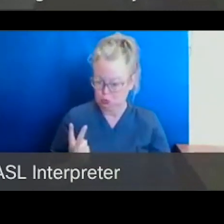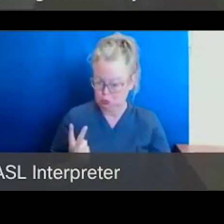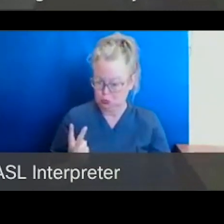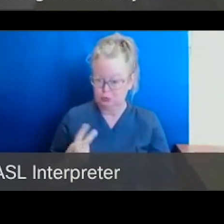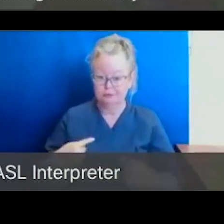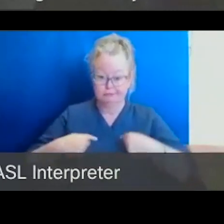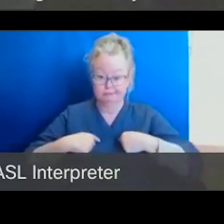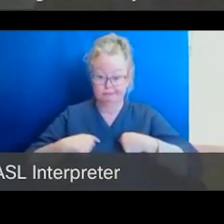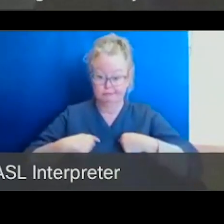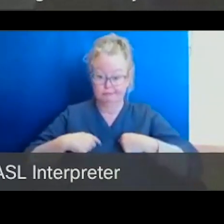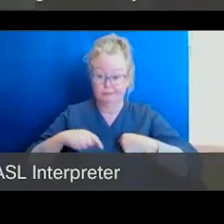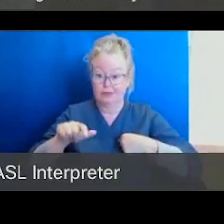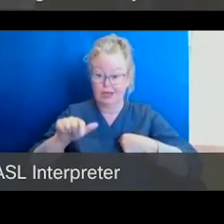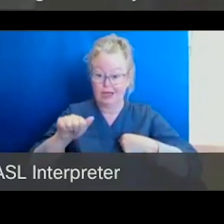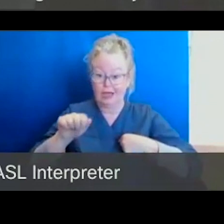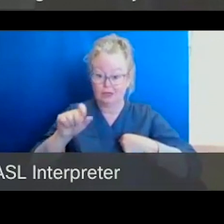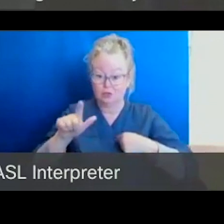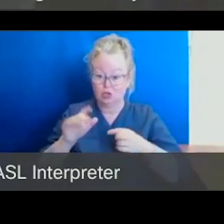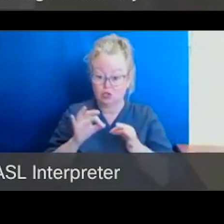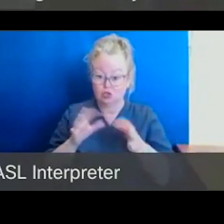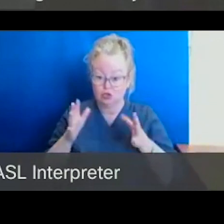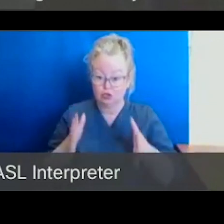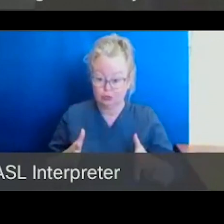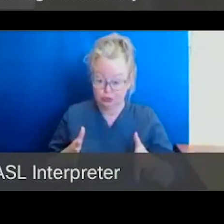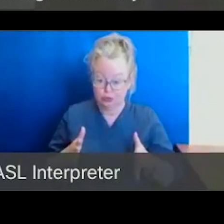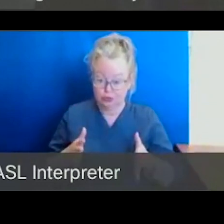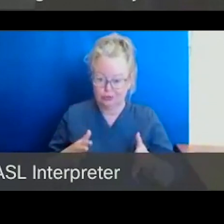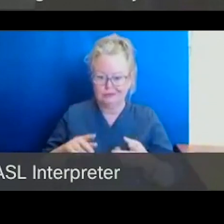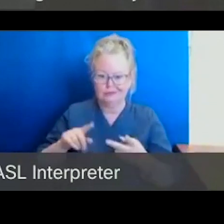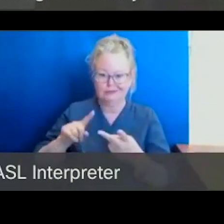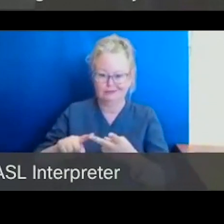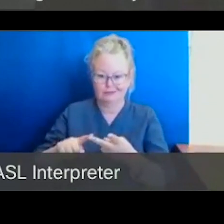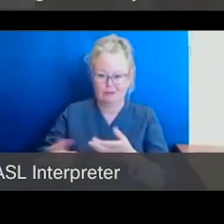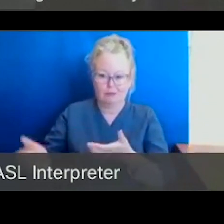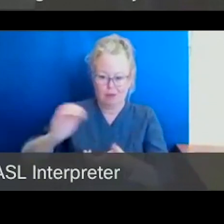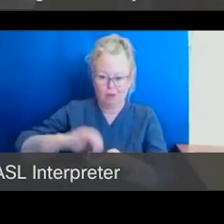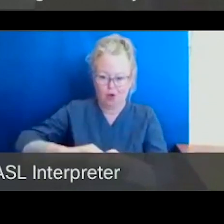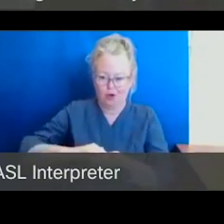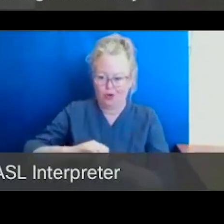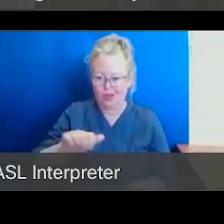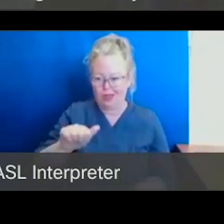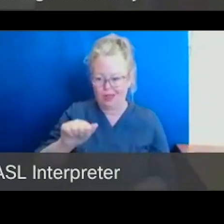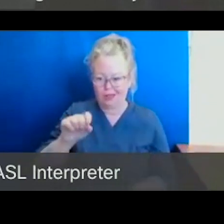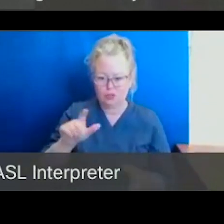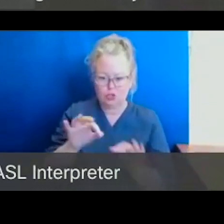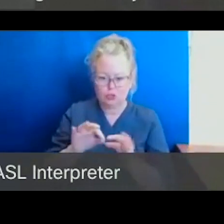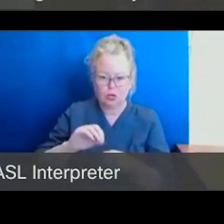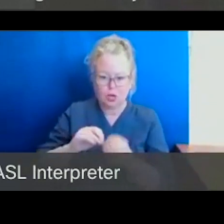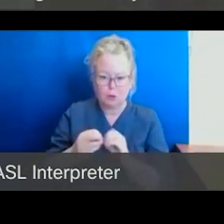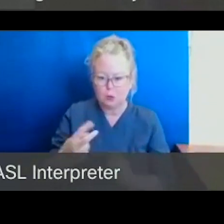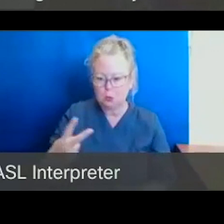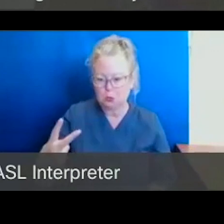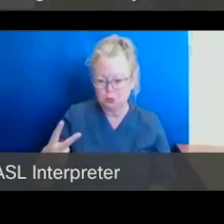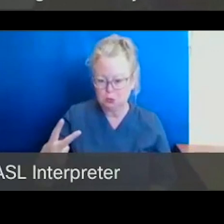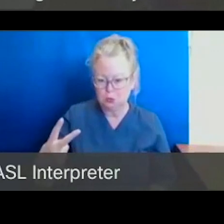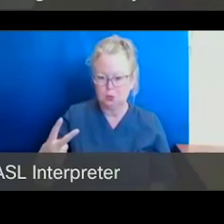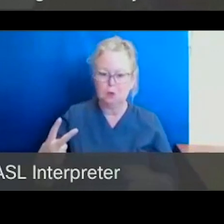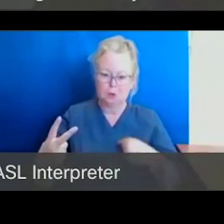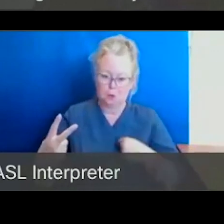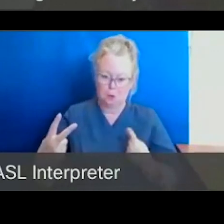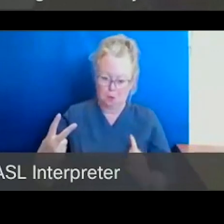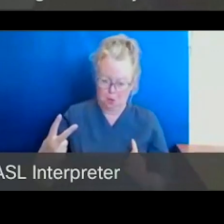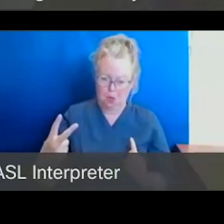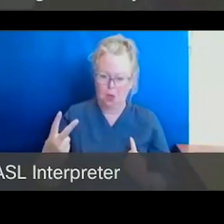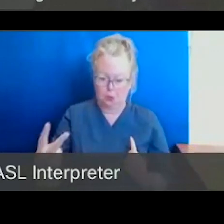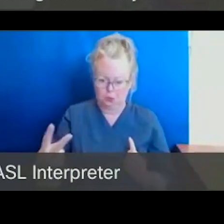2 interpreters today, and you will see that who are providing this service. One is labeled as ASL interpreter. The